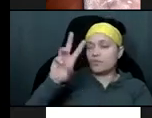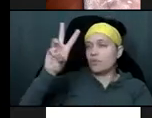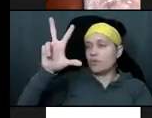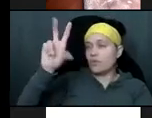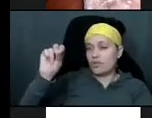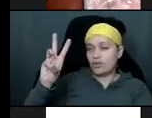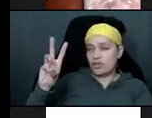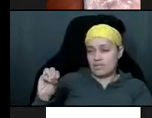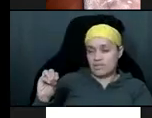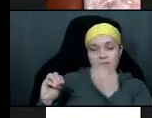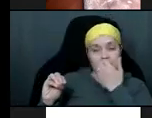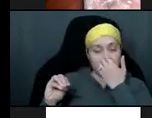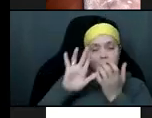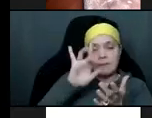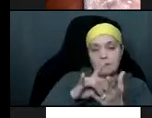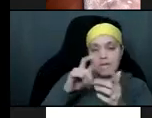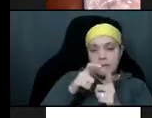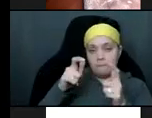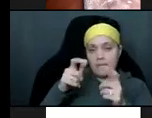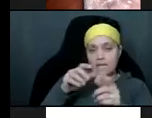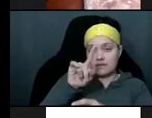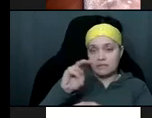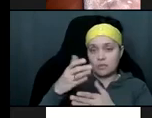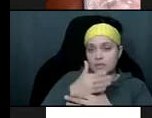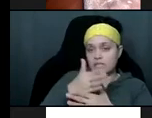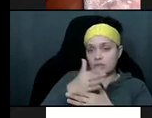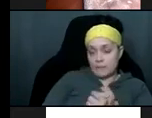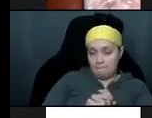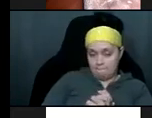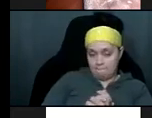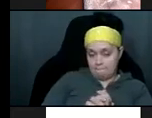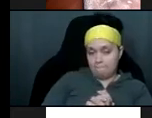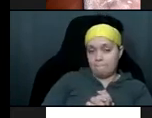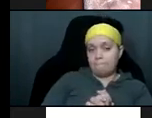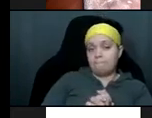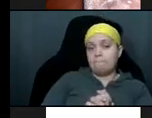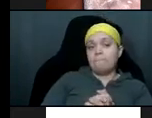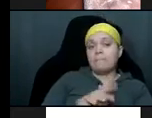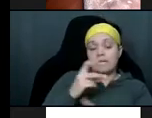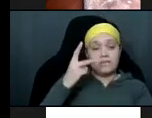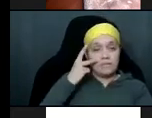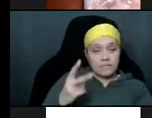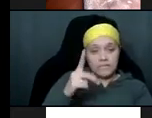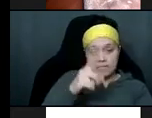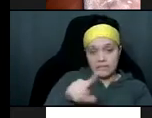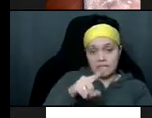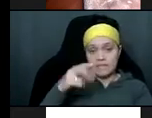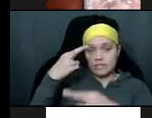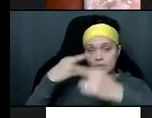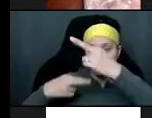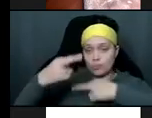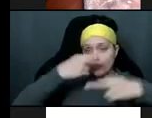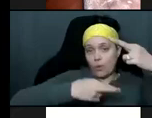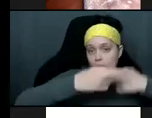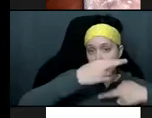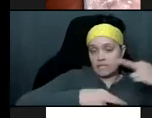the mid-major zones in between. And we see that these rotate. That is, they